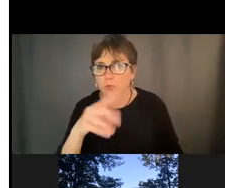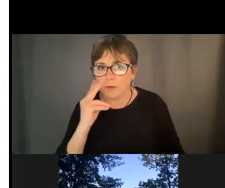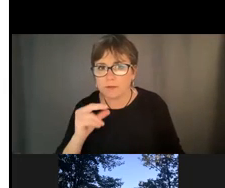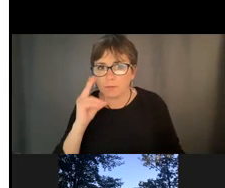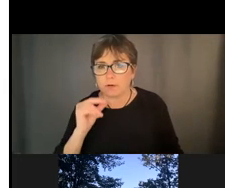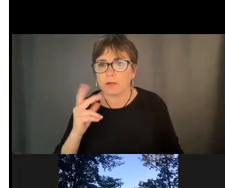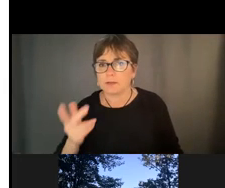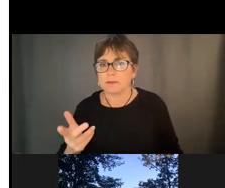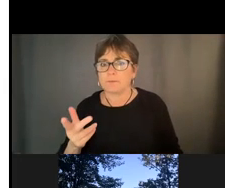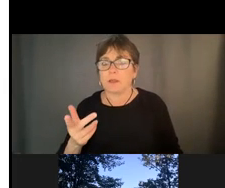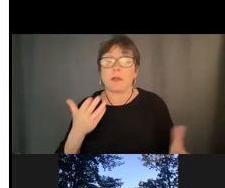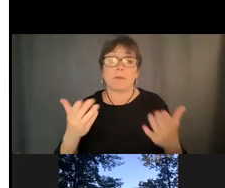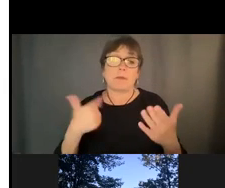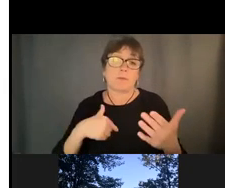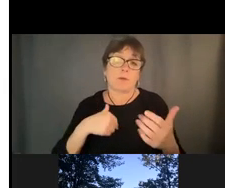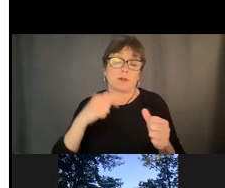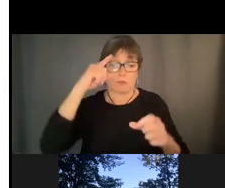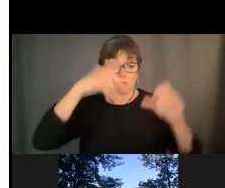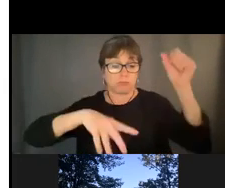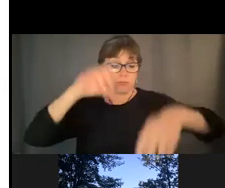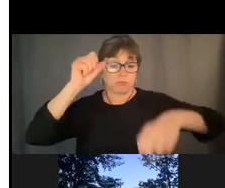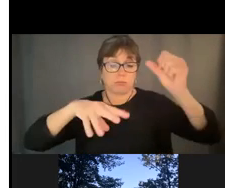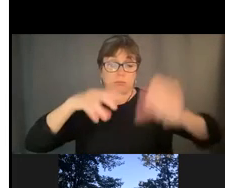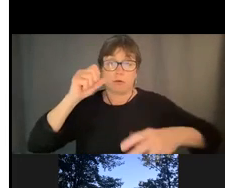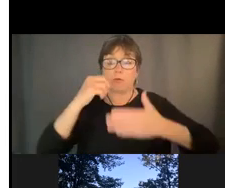that we might be able to help people go away.